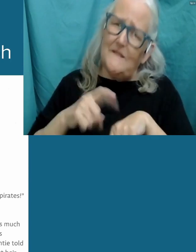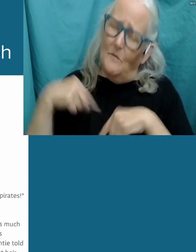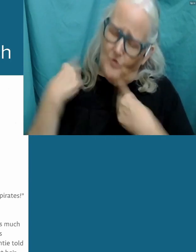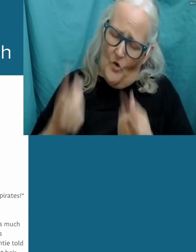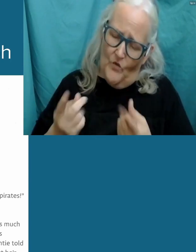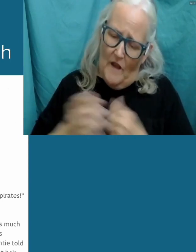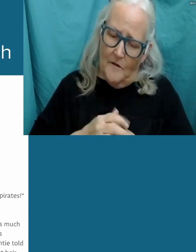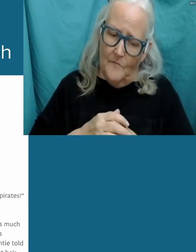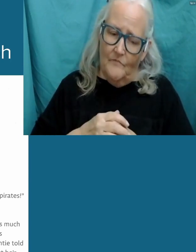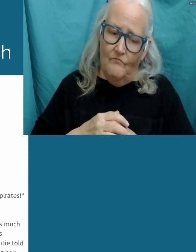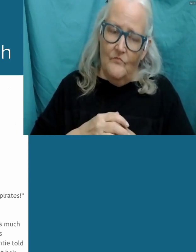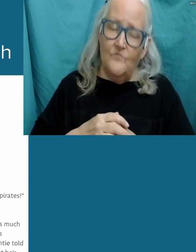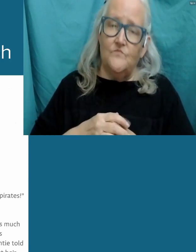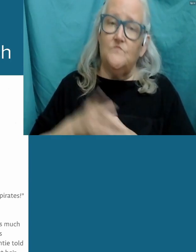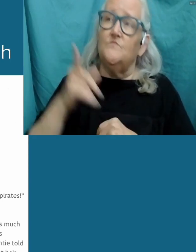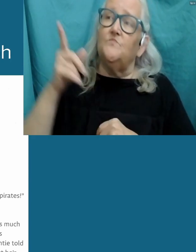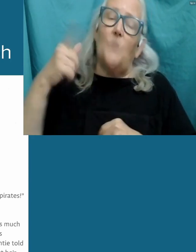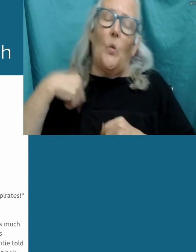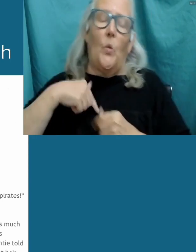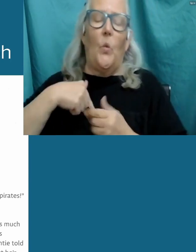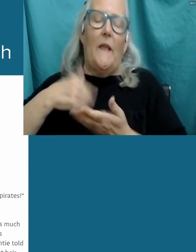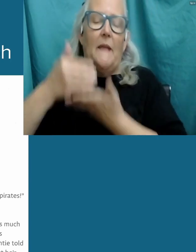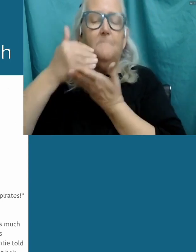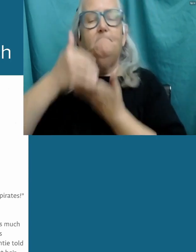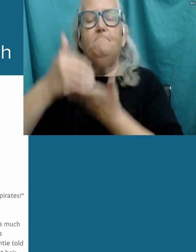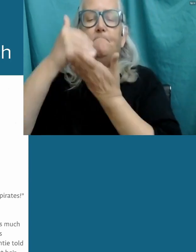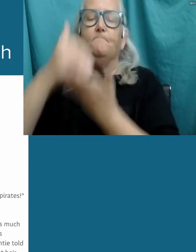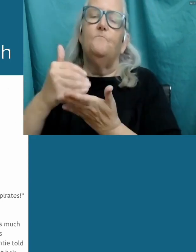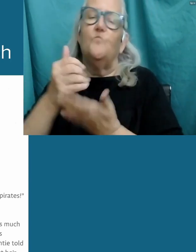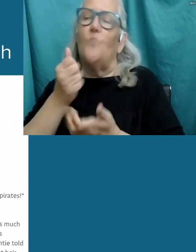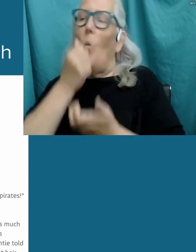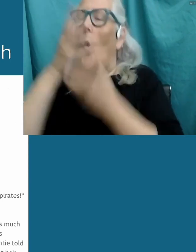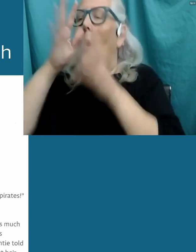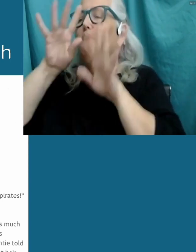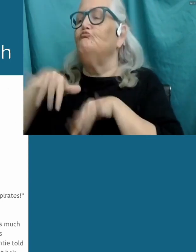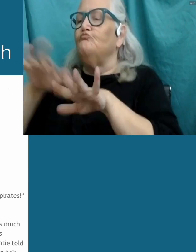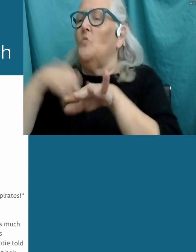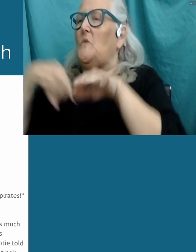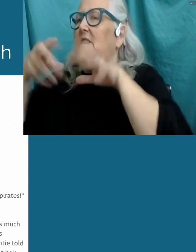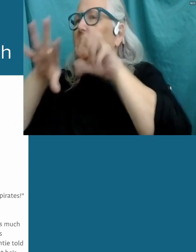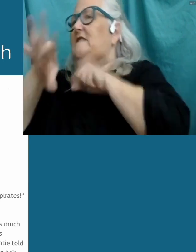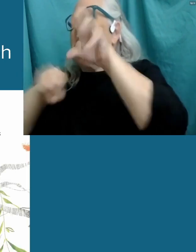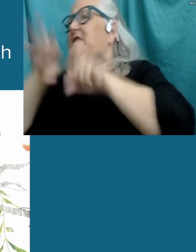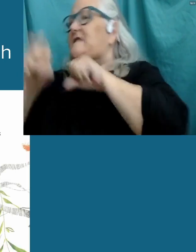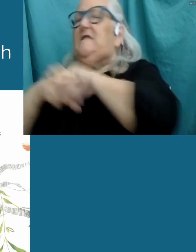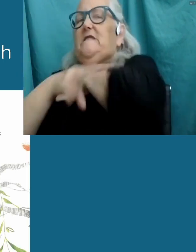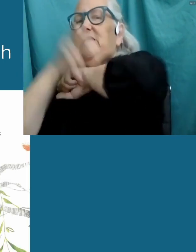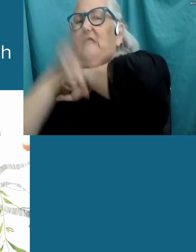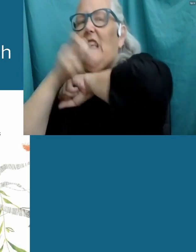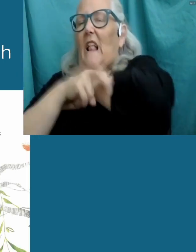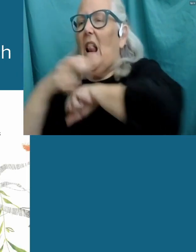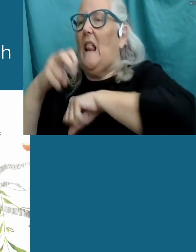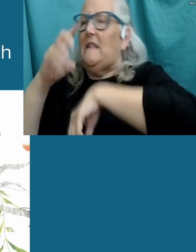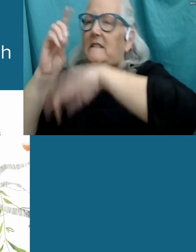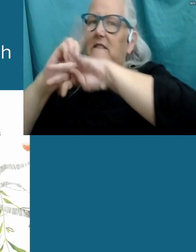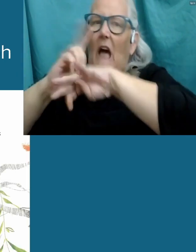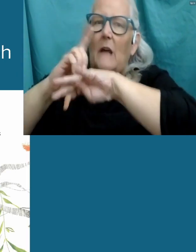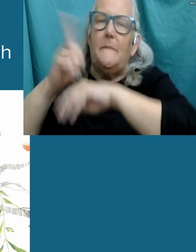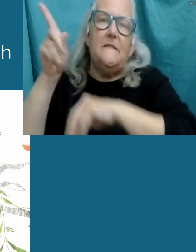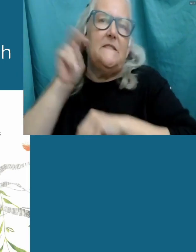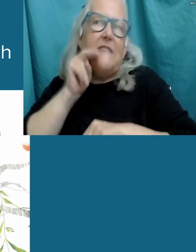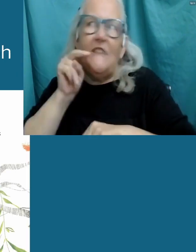South Seas," Sam sings, "stealing cargo off mighty ships, robbing diamonds in Nigeria, gold from—"